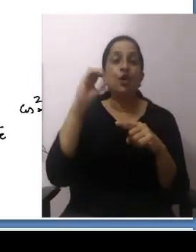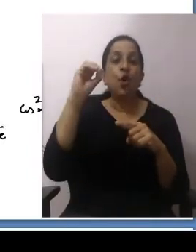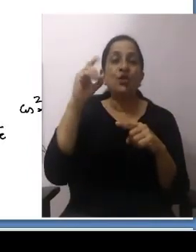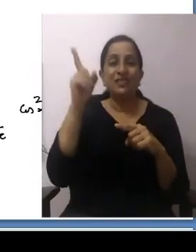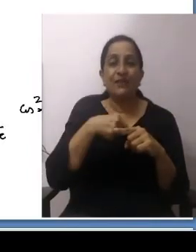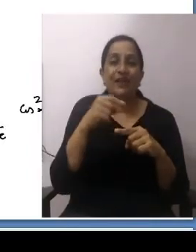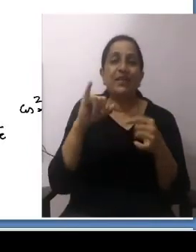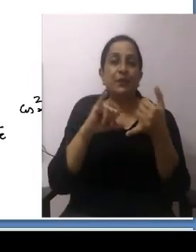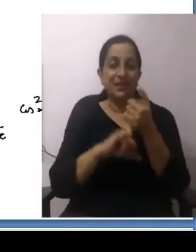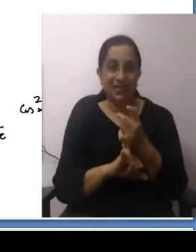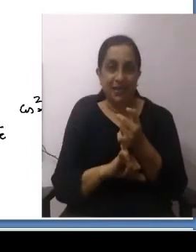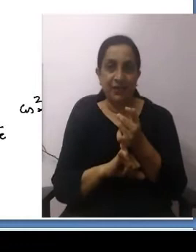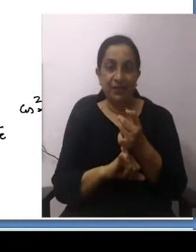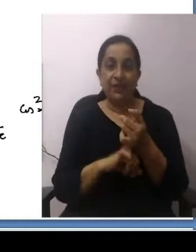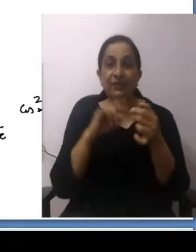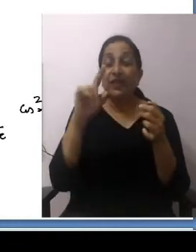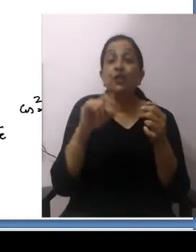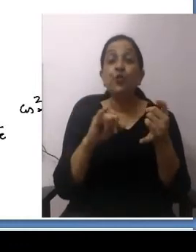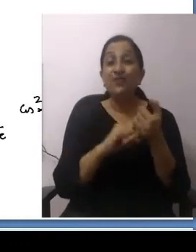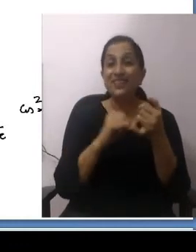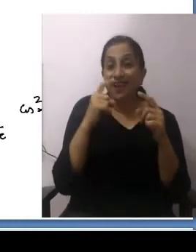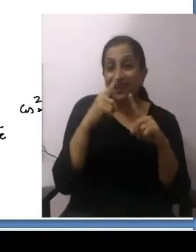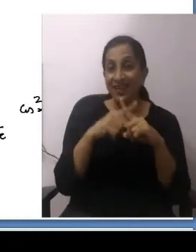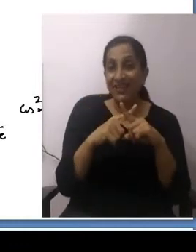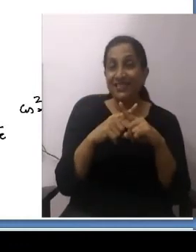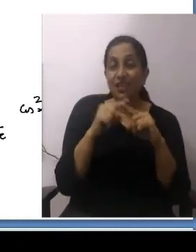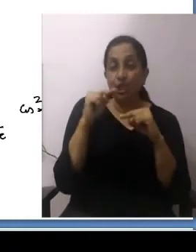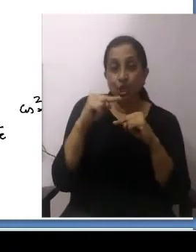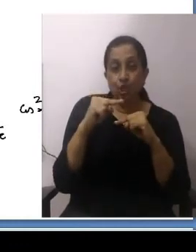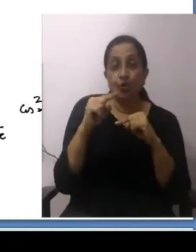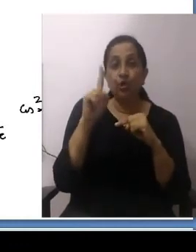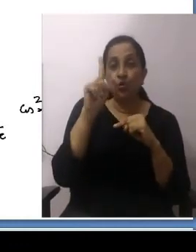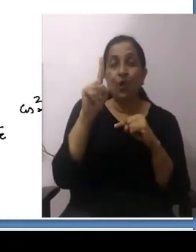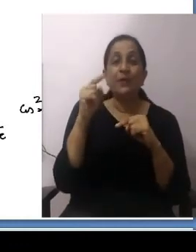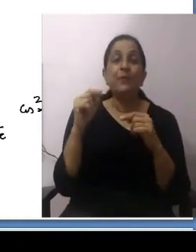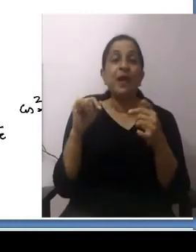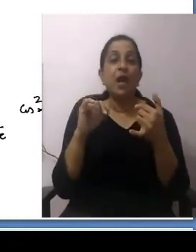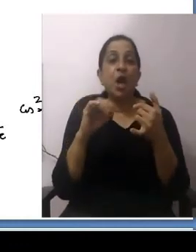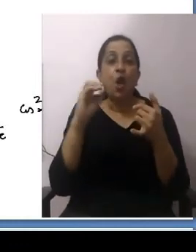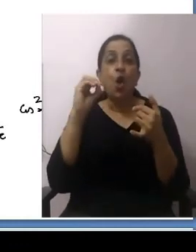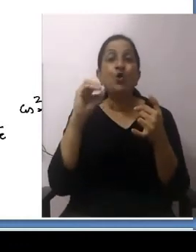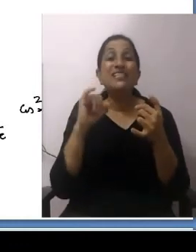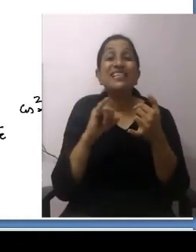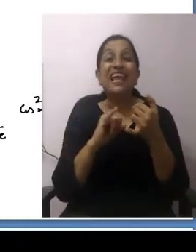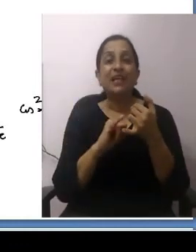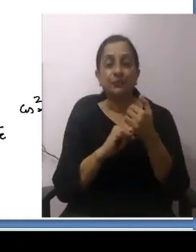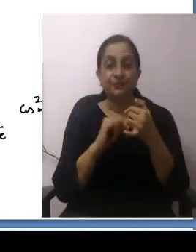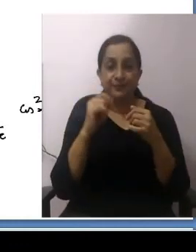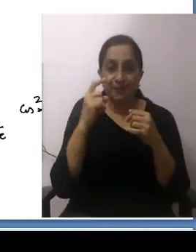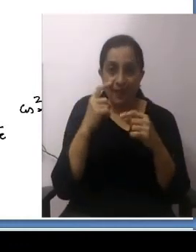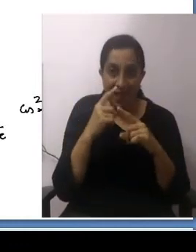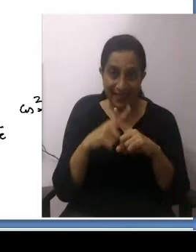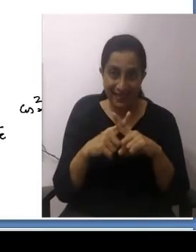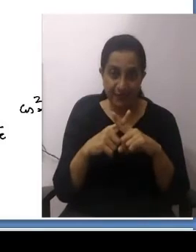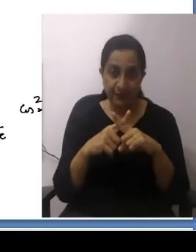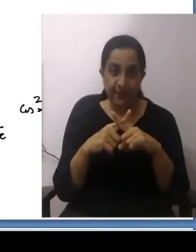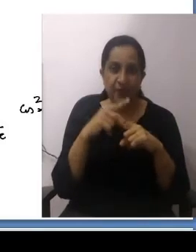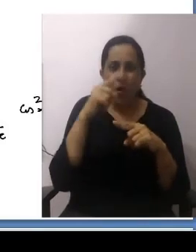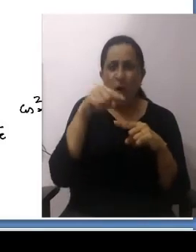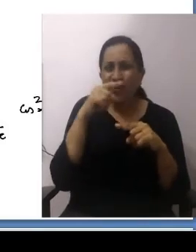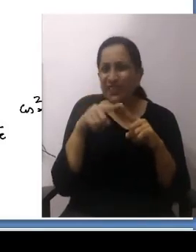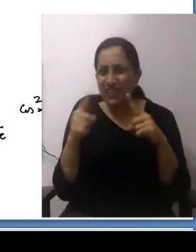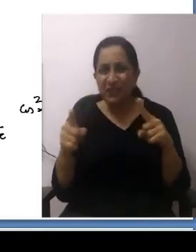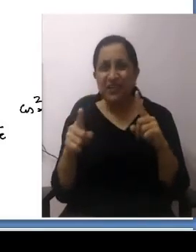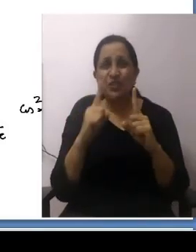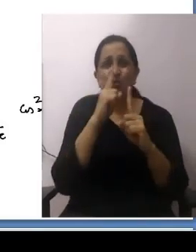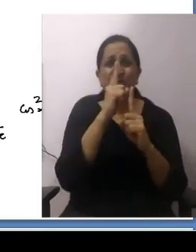upon reciprocal identity, cosec x. Cos x has got invert as sec x, tan